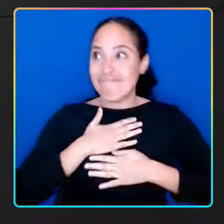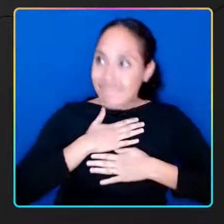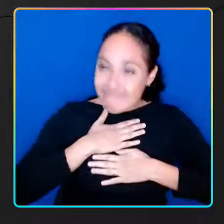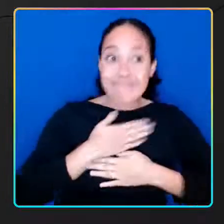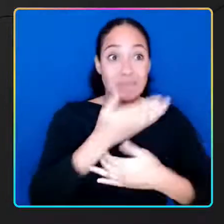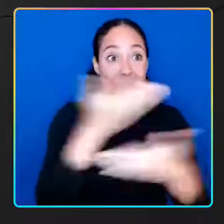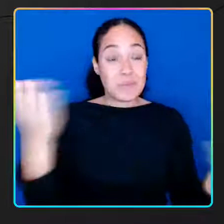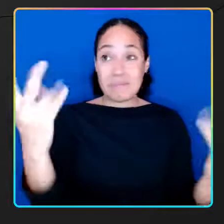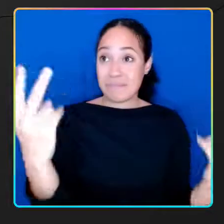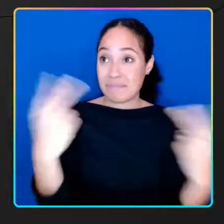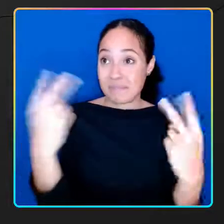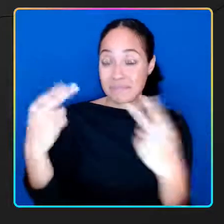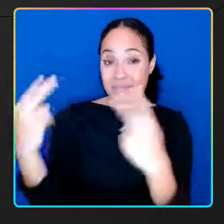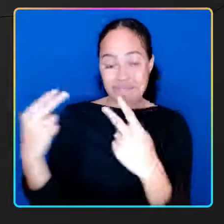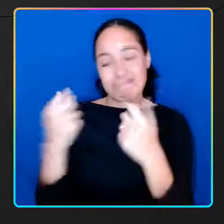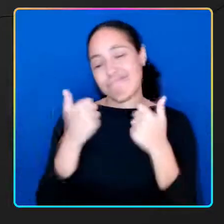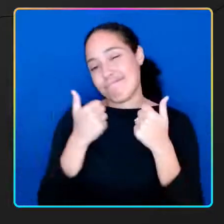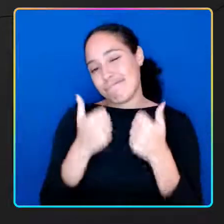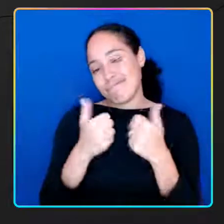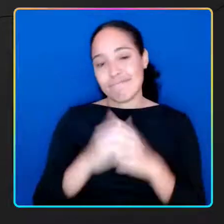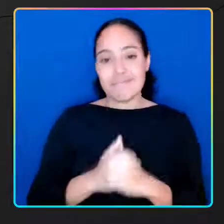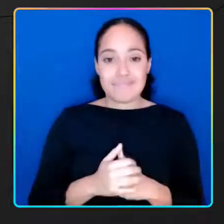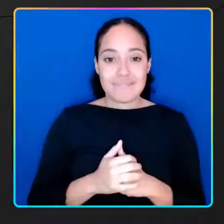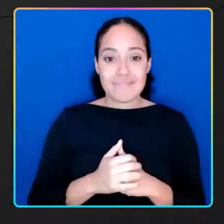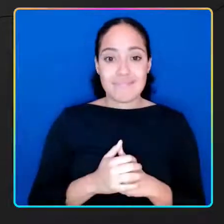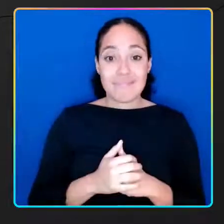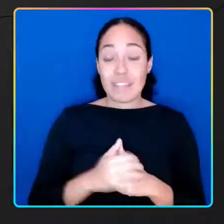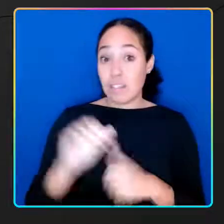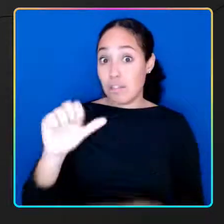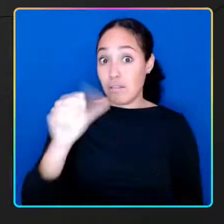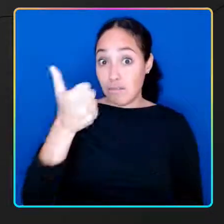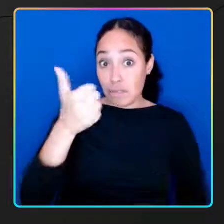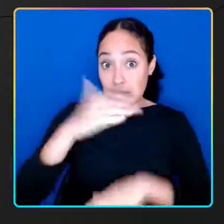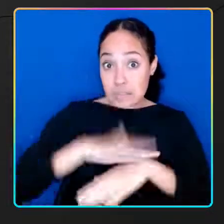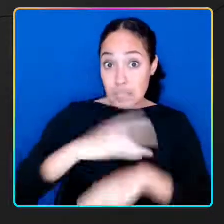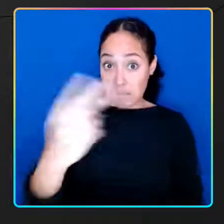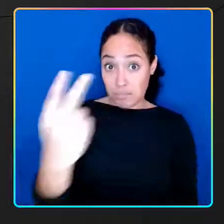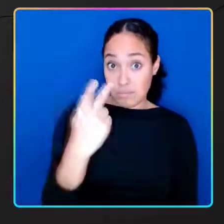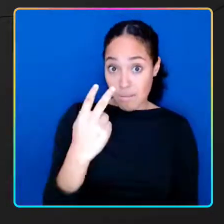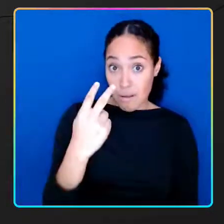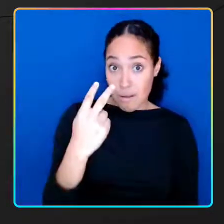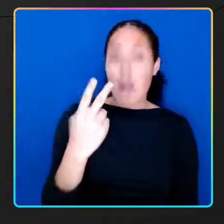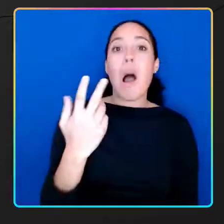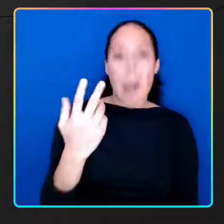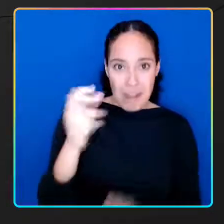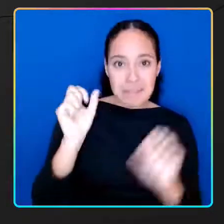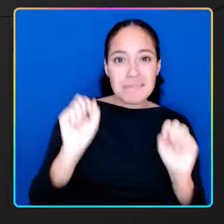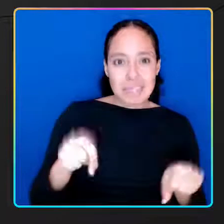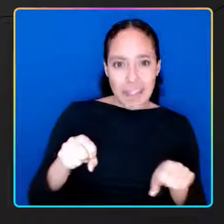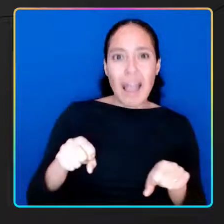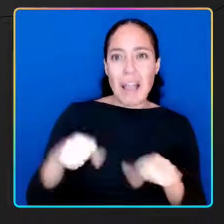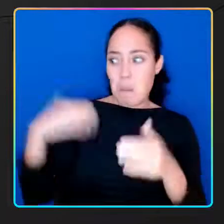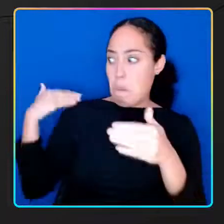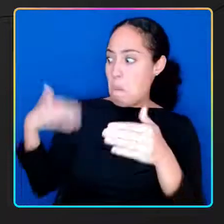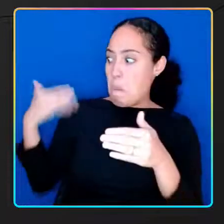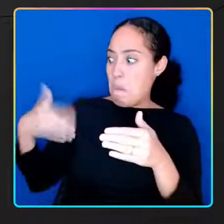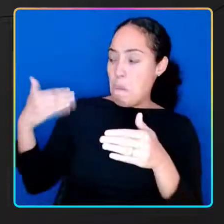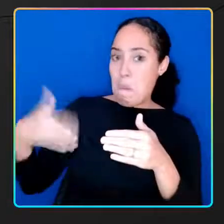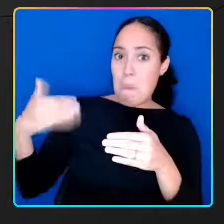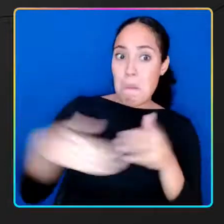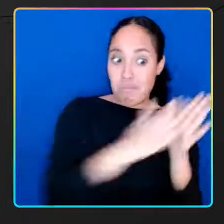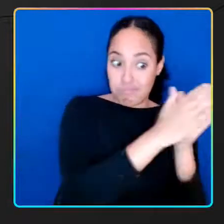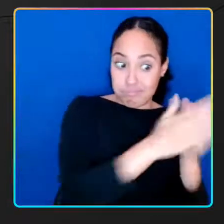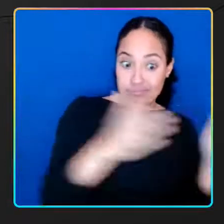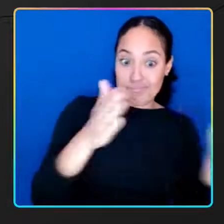audience. If this is the first time you've caught a bit of AI, you can catch all of our on-demand episodes, including season 1, on